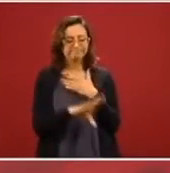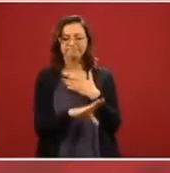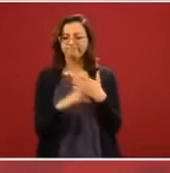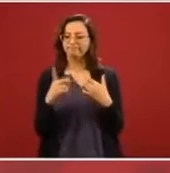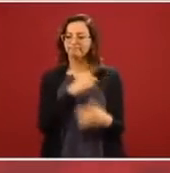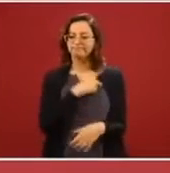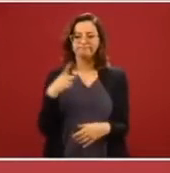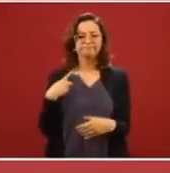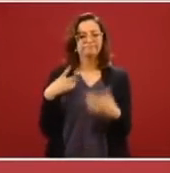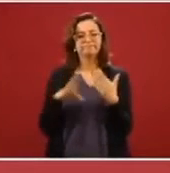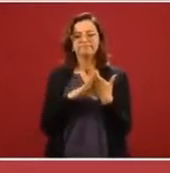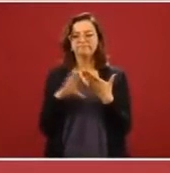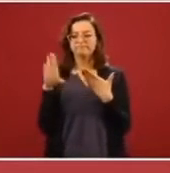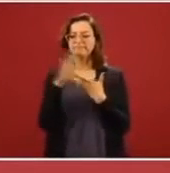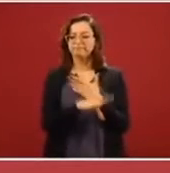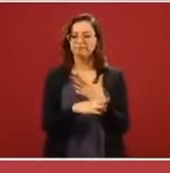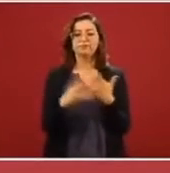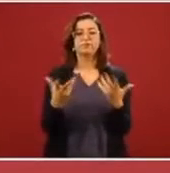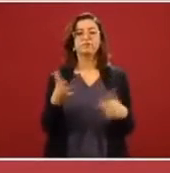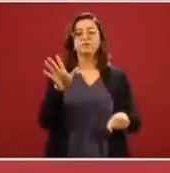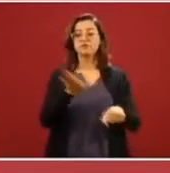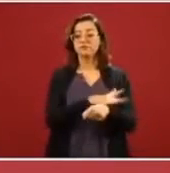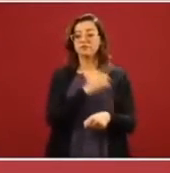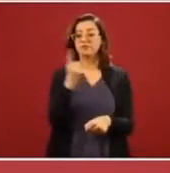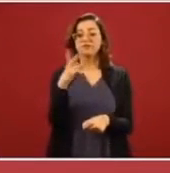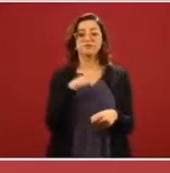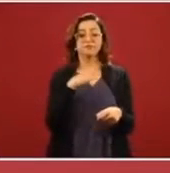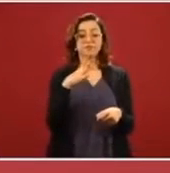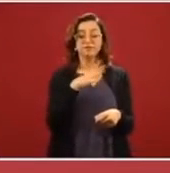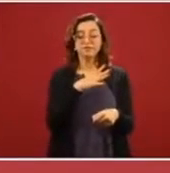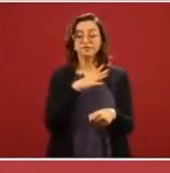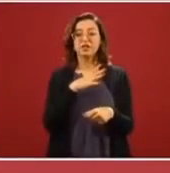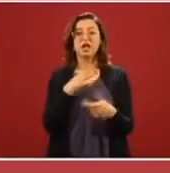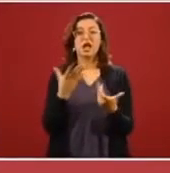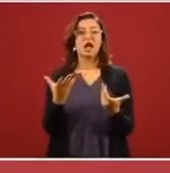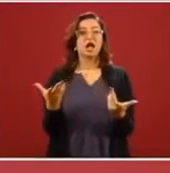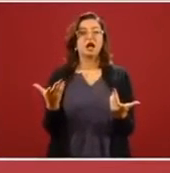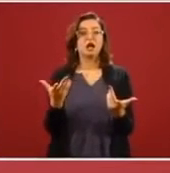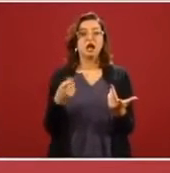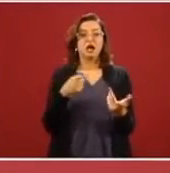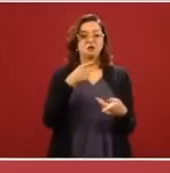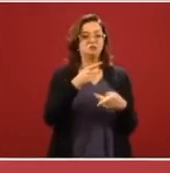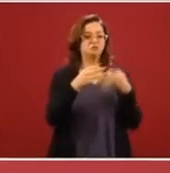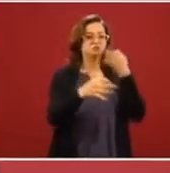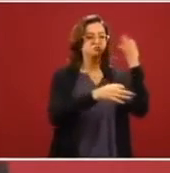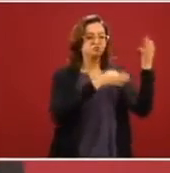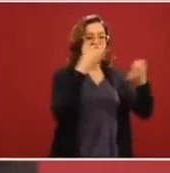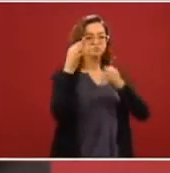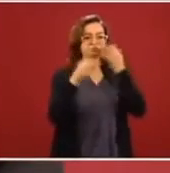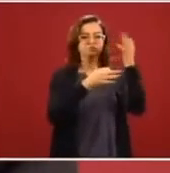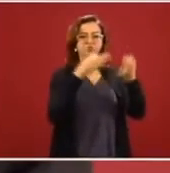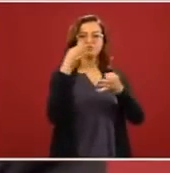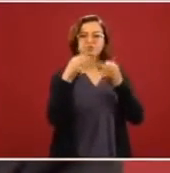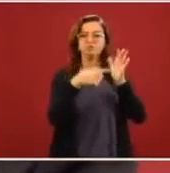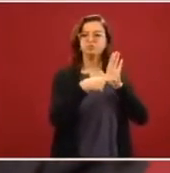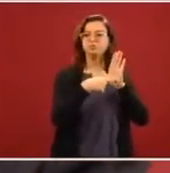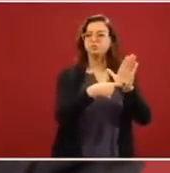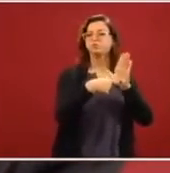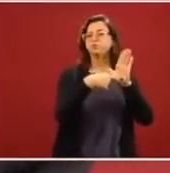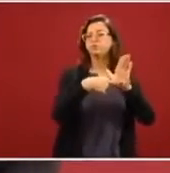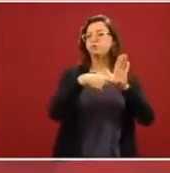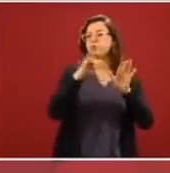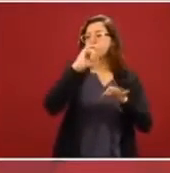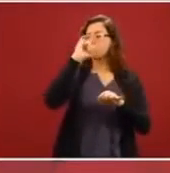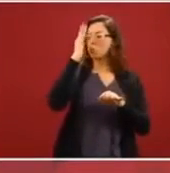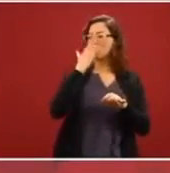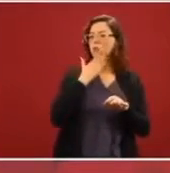toda la promoción que All se the hace promotion that is being done proyectando una projecting an